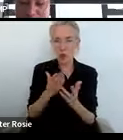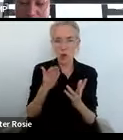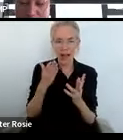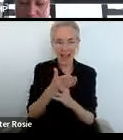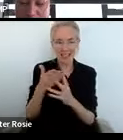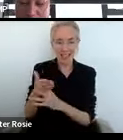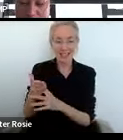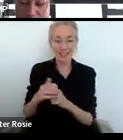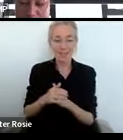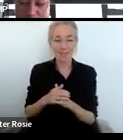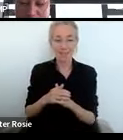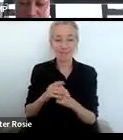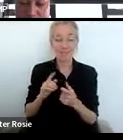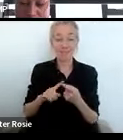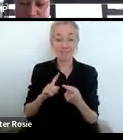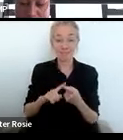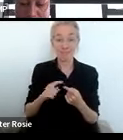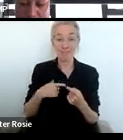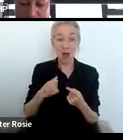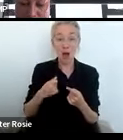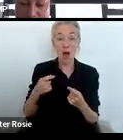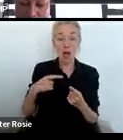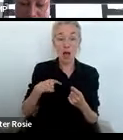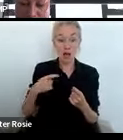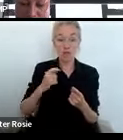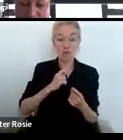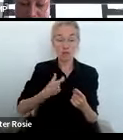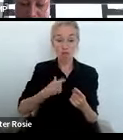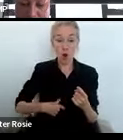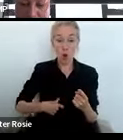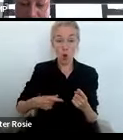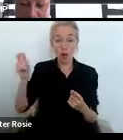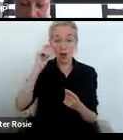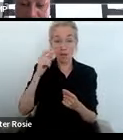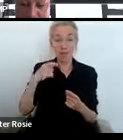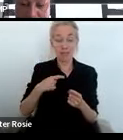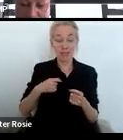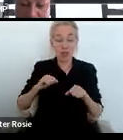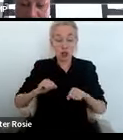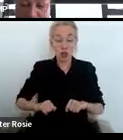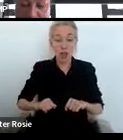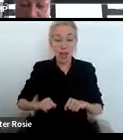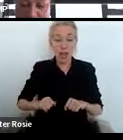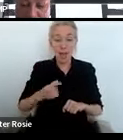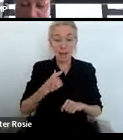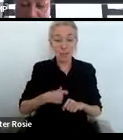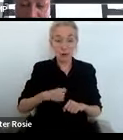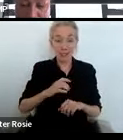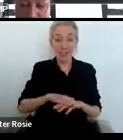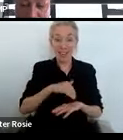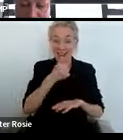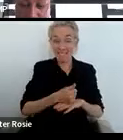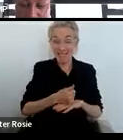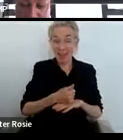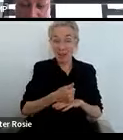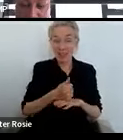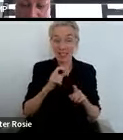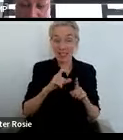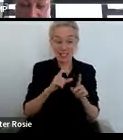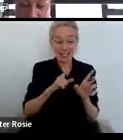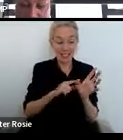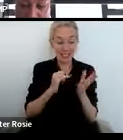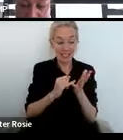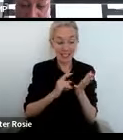chairperson and founder of the Dyslexia Foundation. We've been involved in 20 years of advocacy. In 2016, we were involved